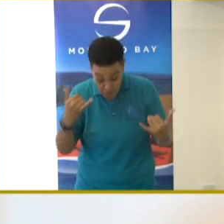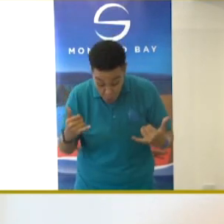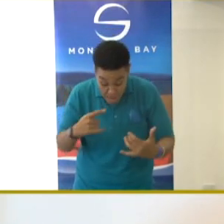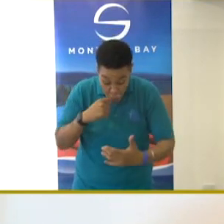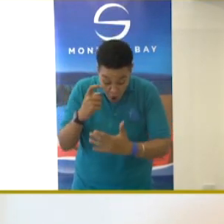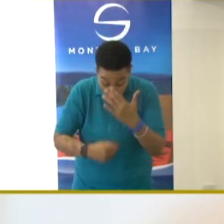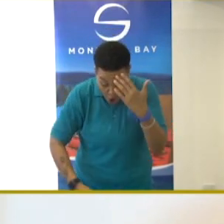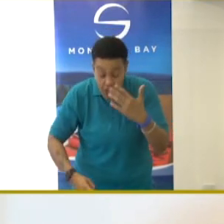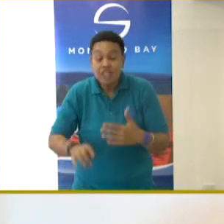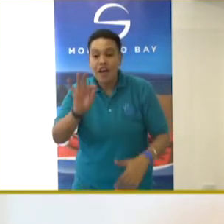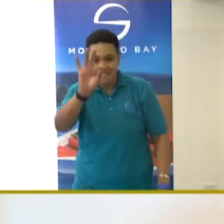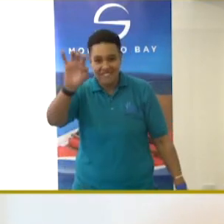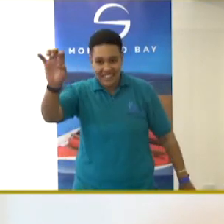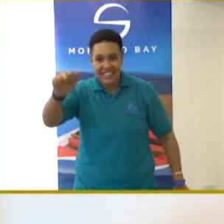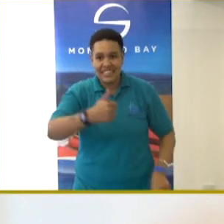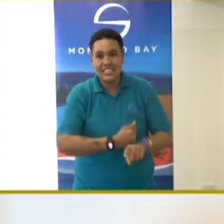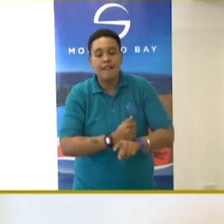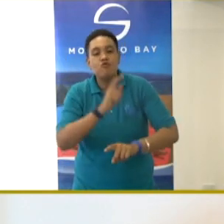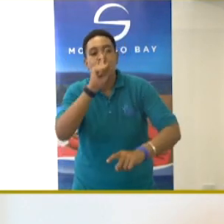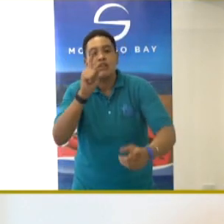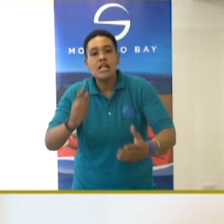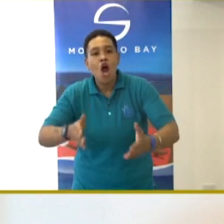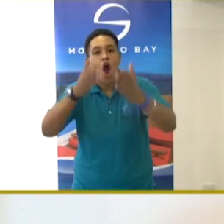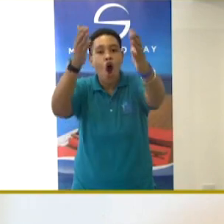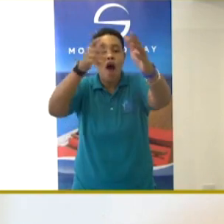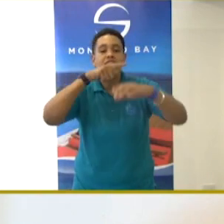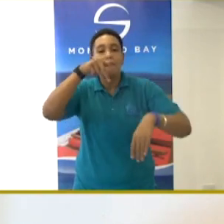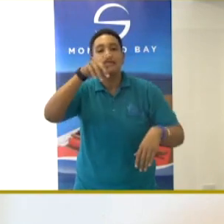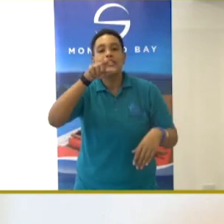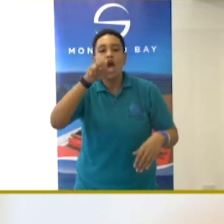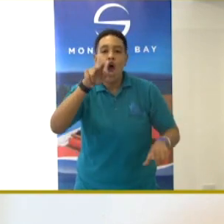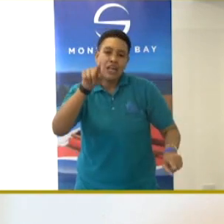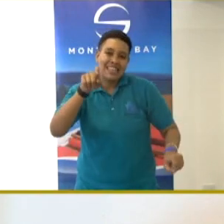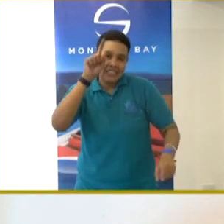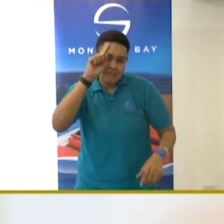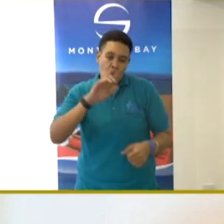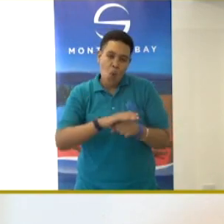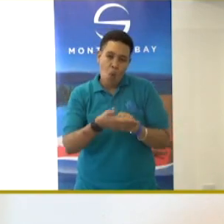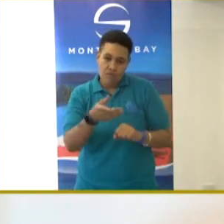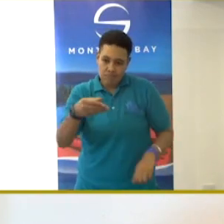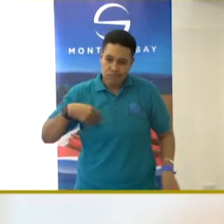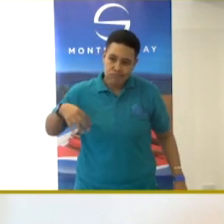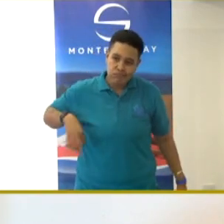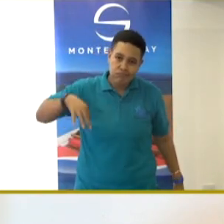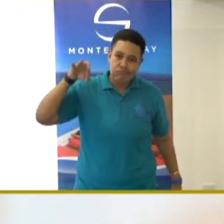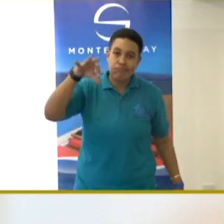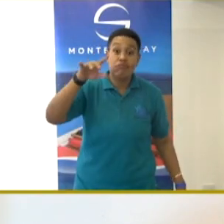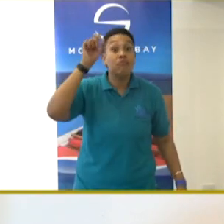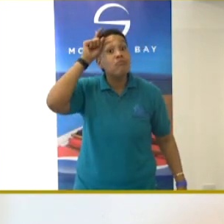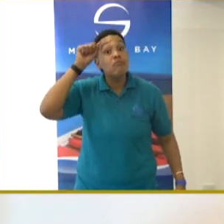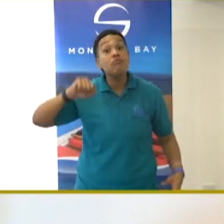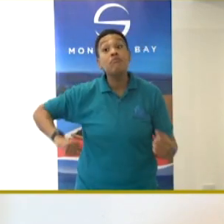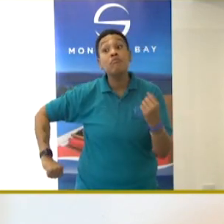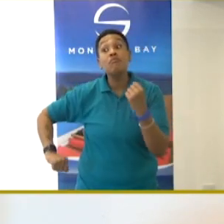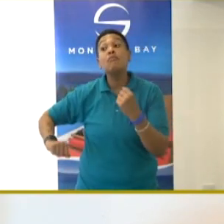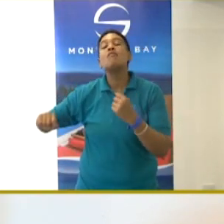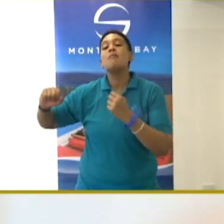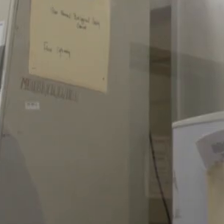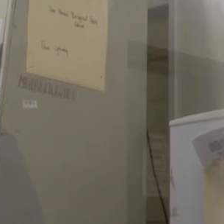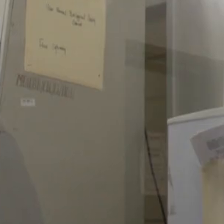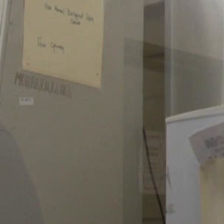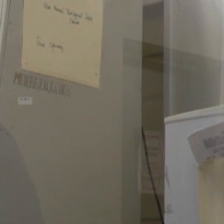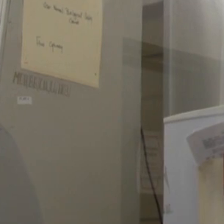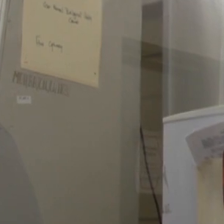or for a fee, to offer the PCR test for COVID with the sanctioning of the Ministry of Health and